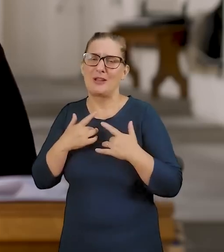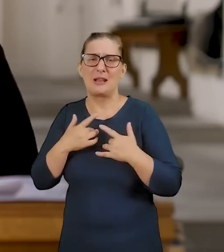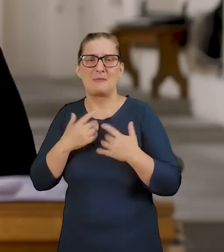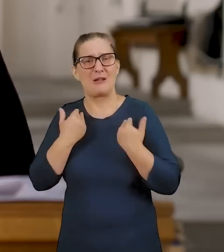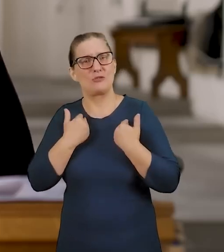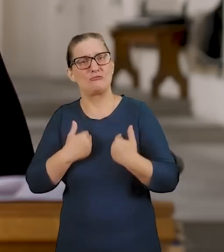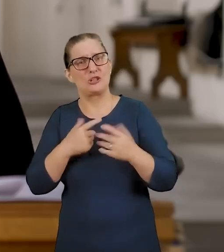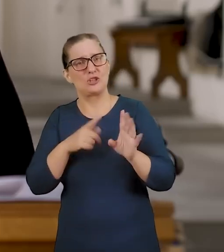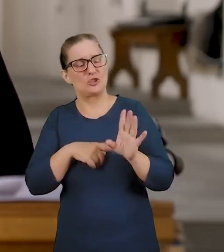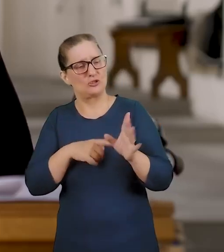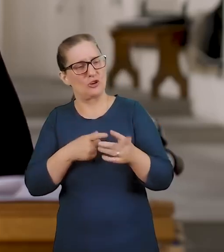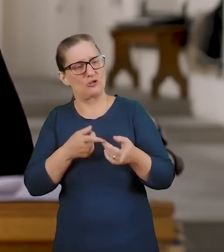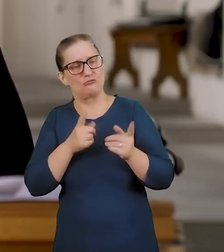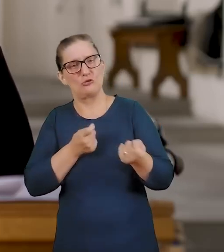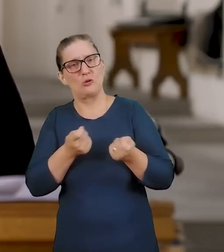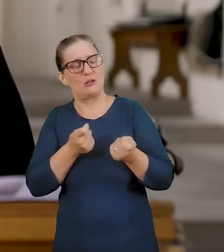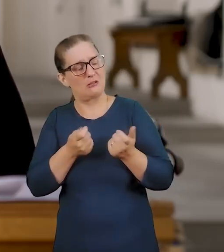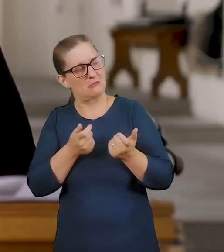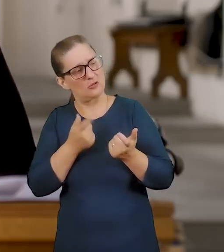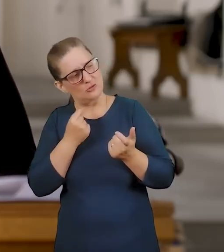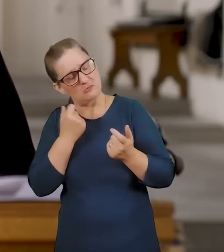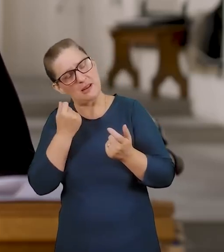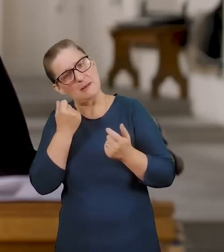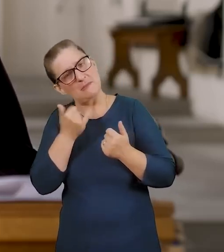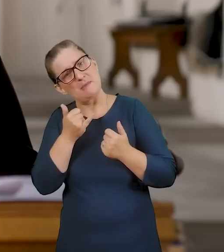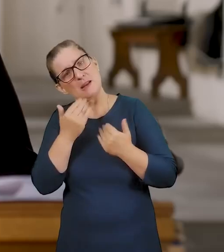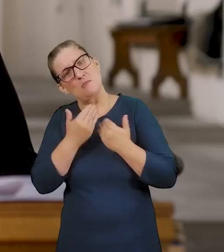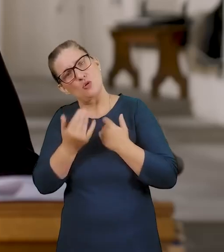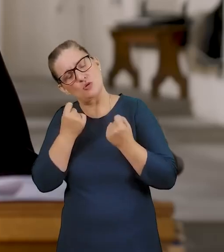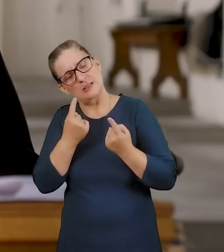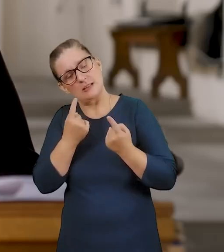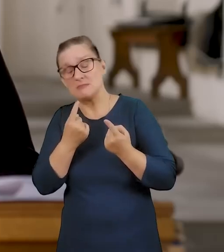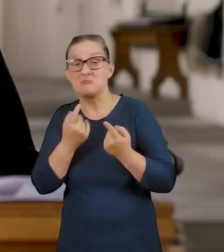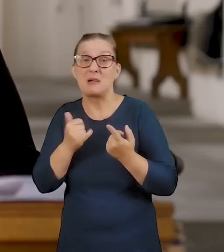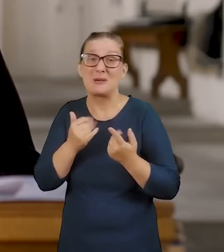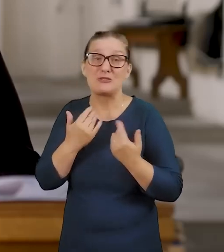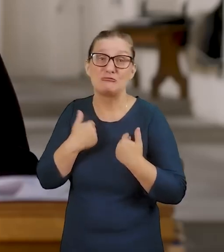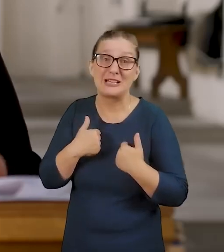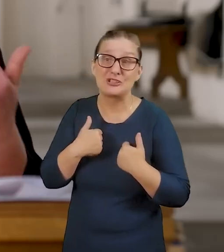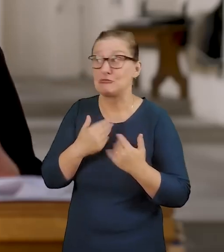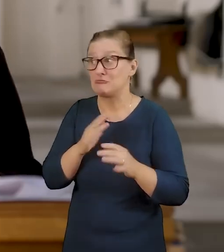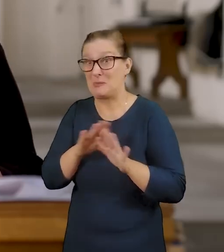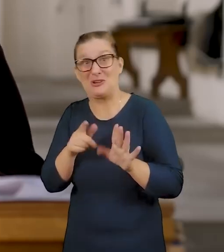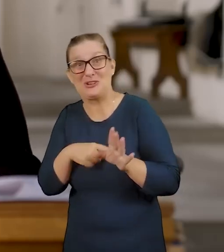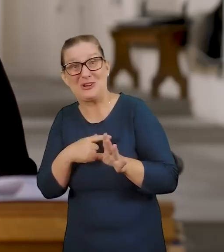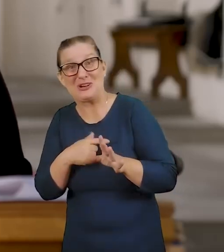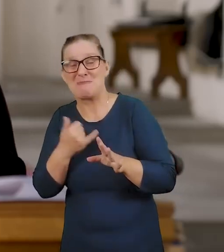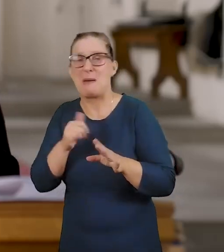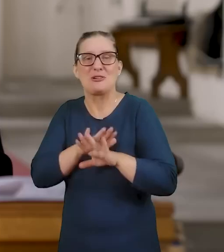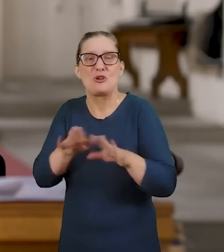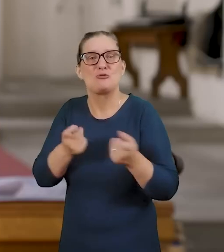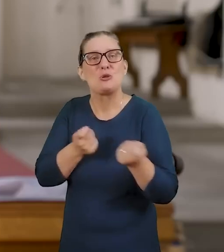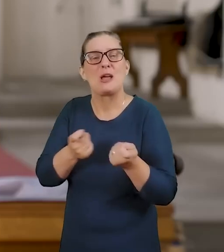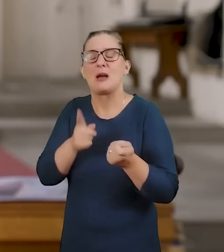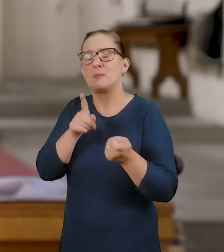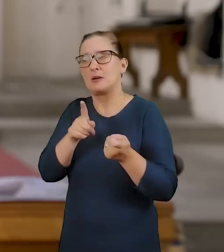how do we feel about the rich young ruler now? Could we relate to him a bit? Maybe not being rich or young